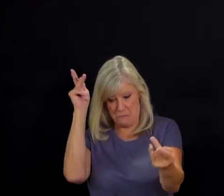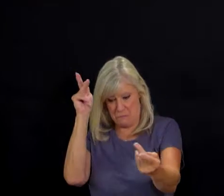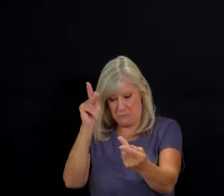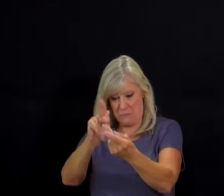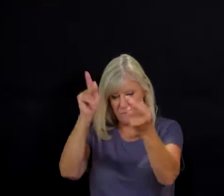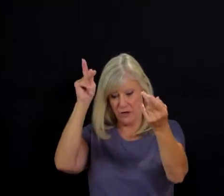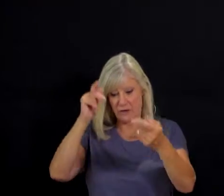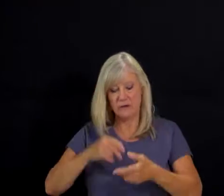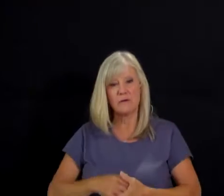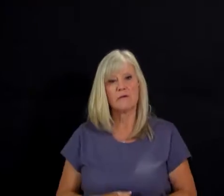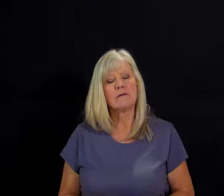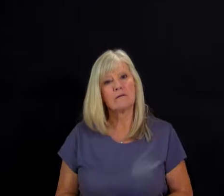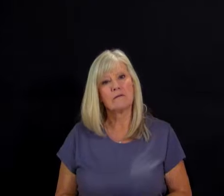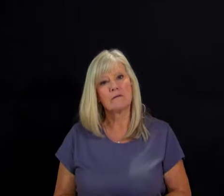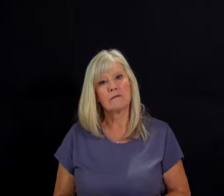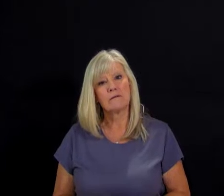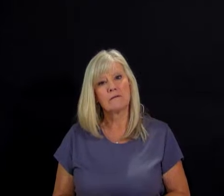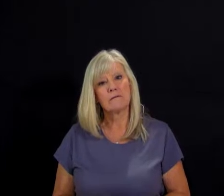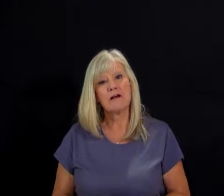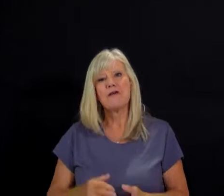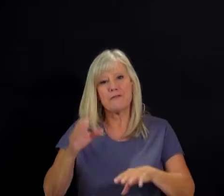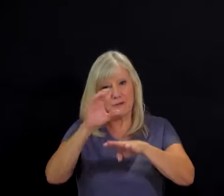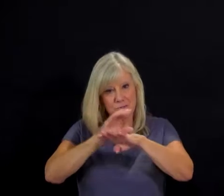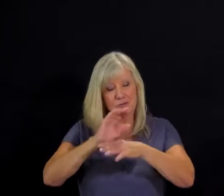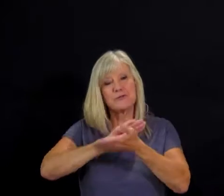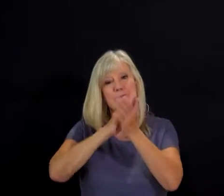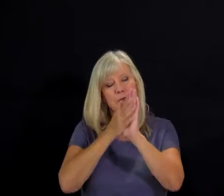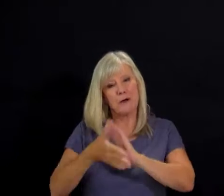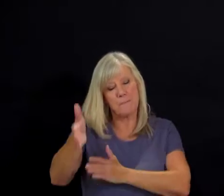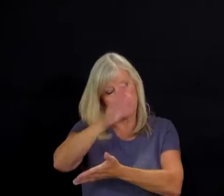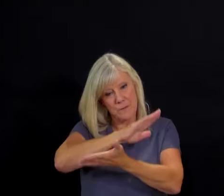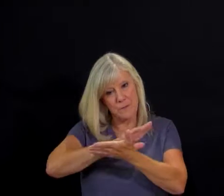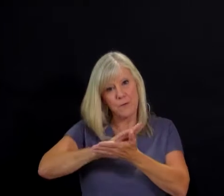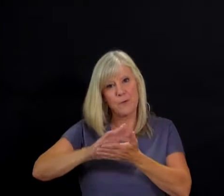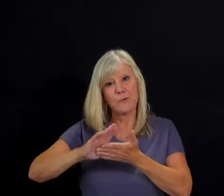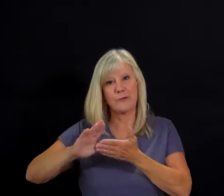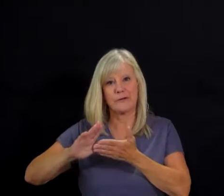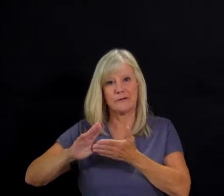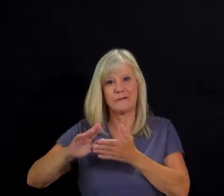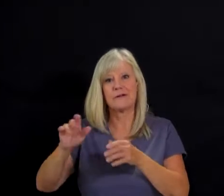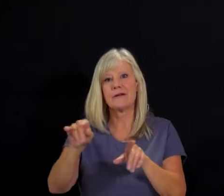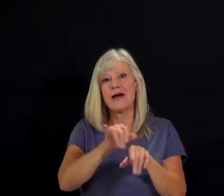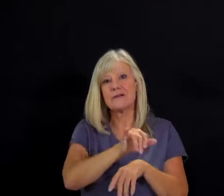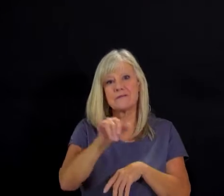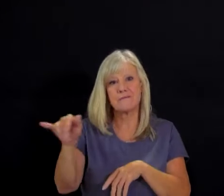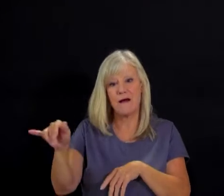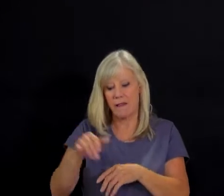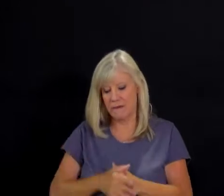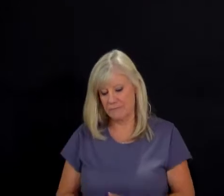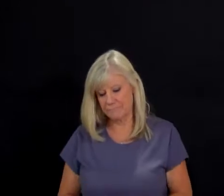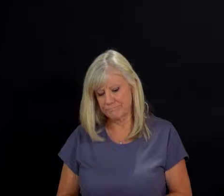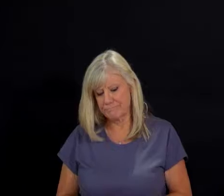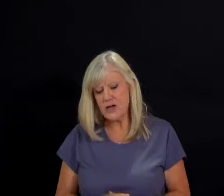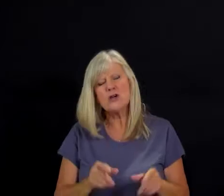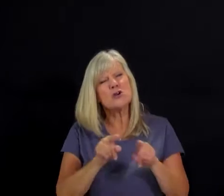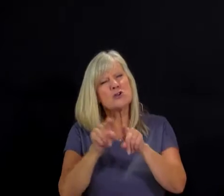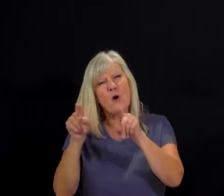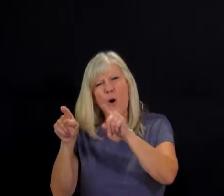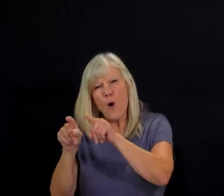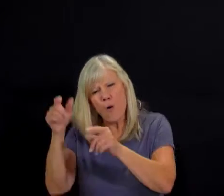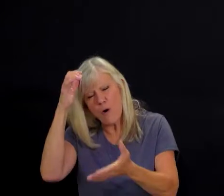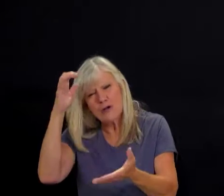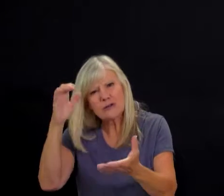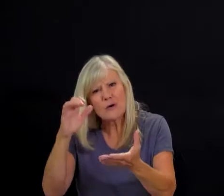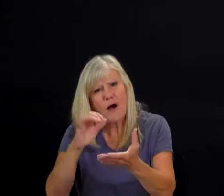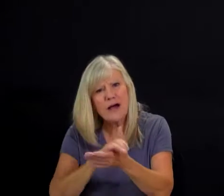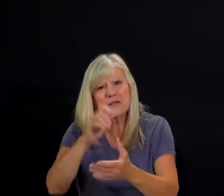such thing, that she might be holy and without blemish. So also husbands should